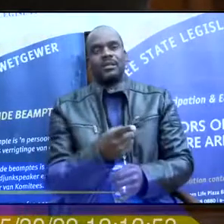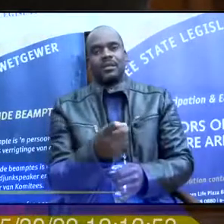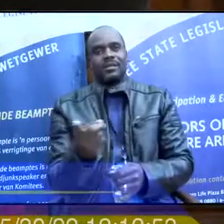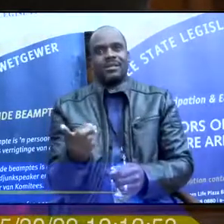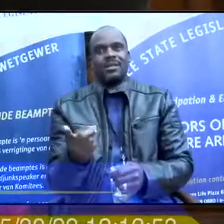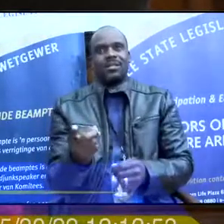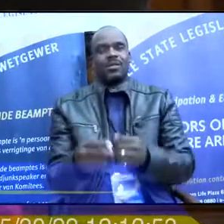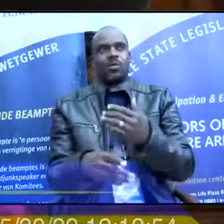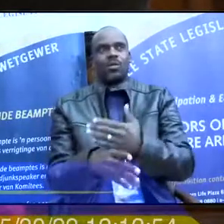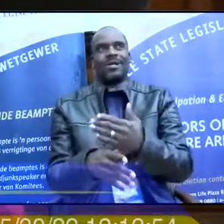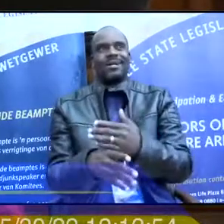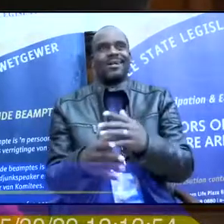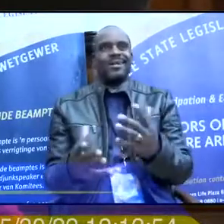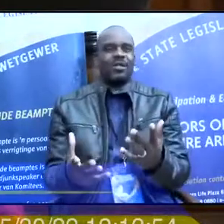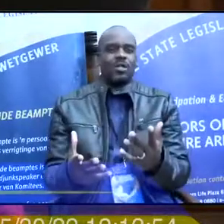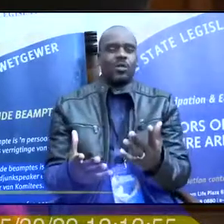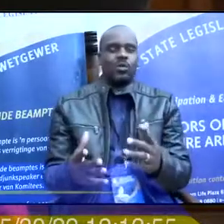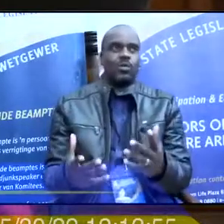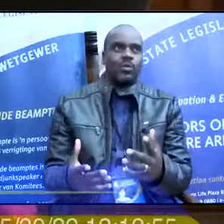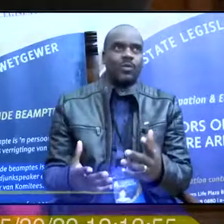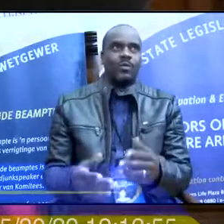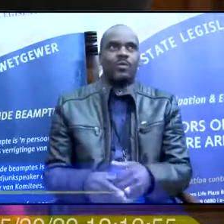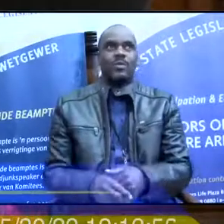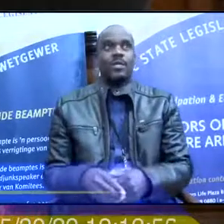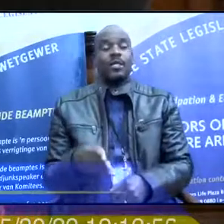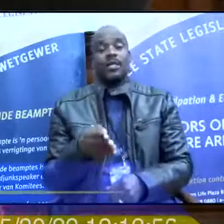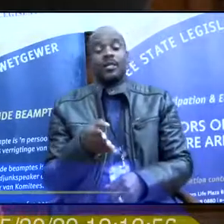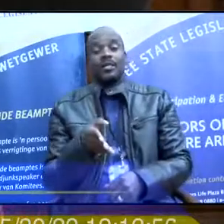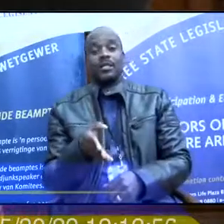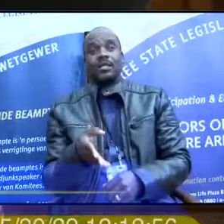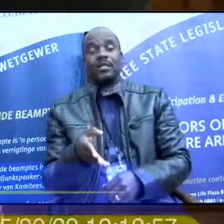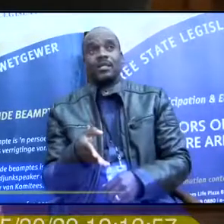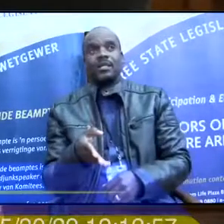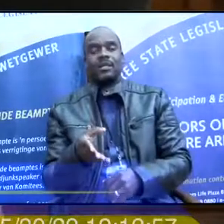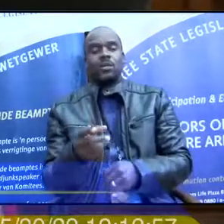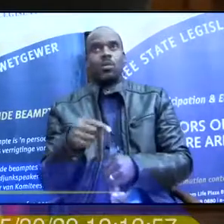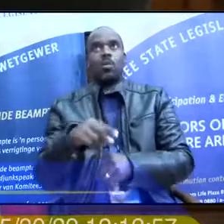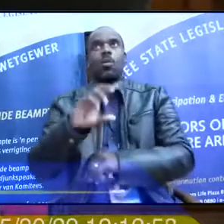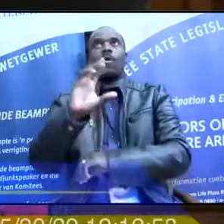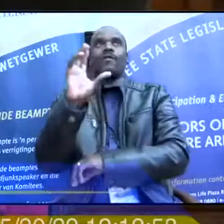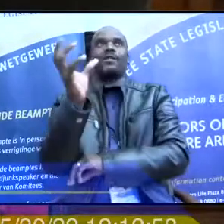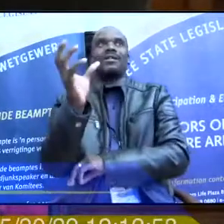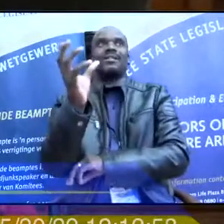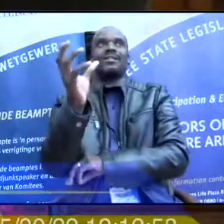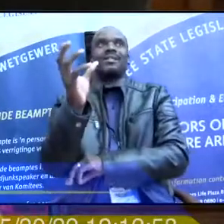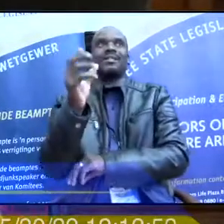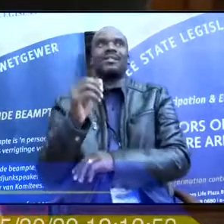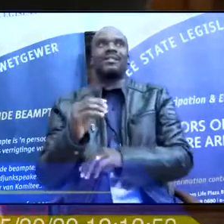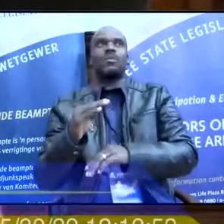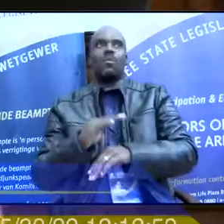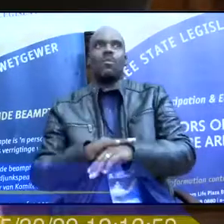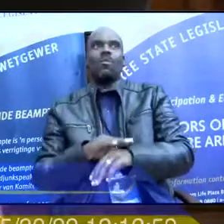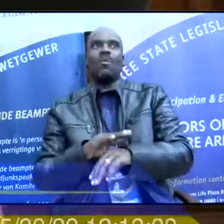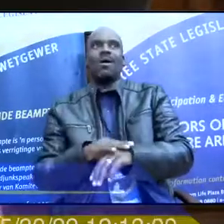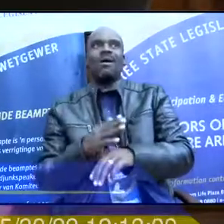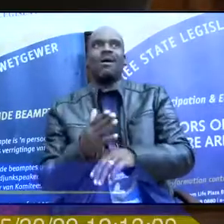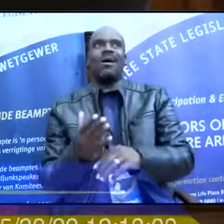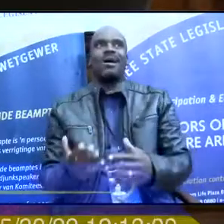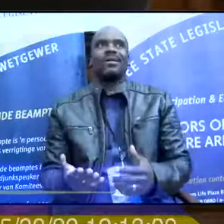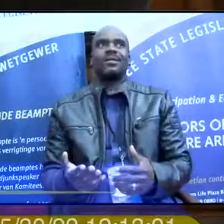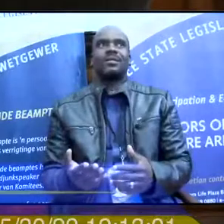emphasized on this matter and as consulting the first stage when we hosted our may day in kharib